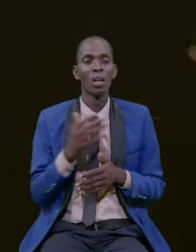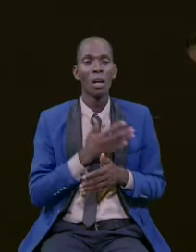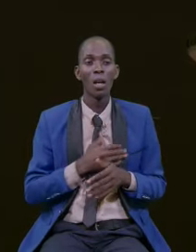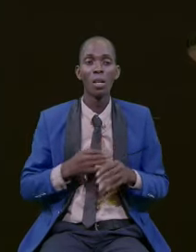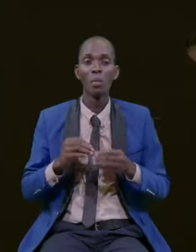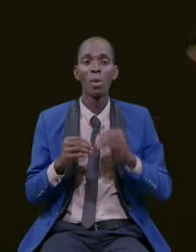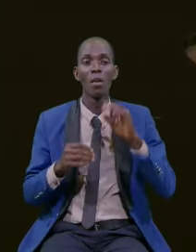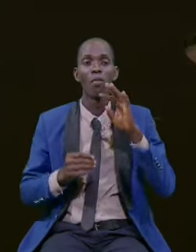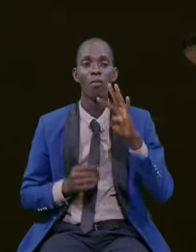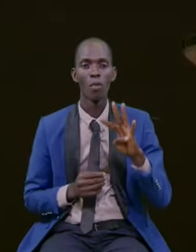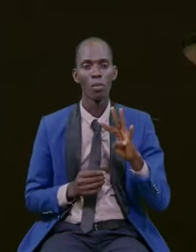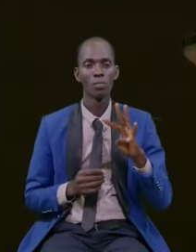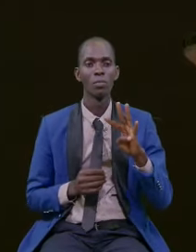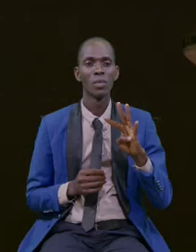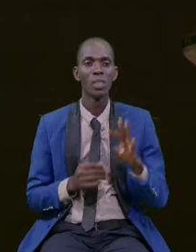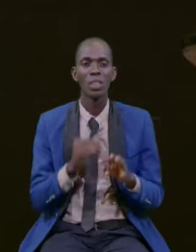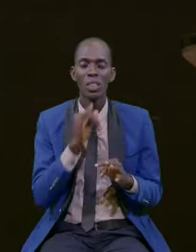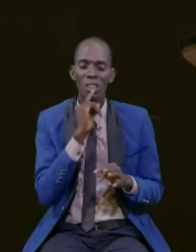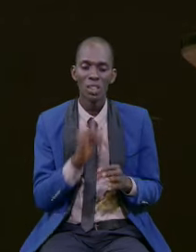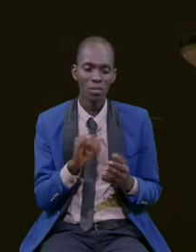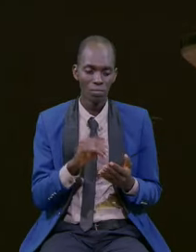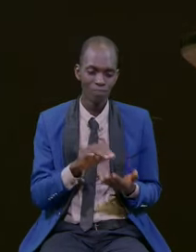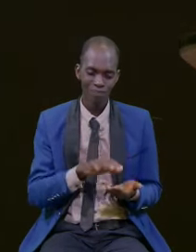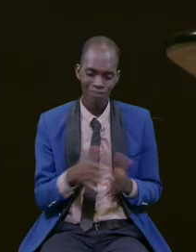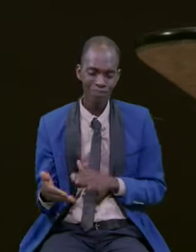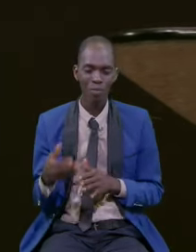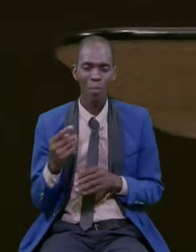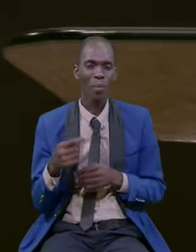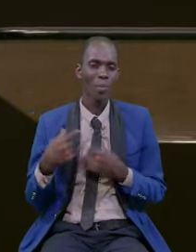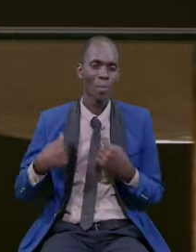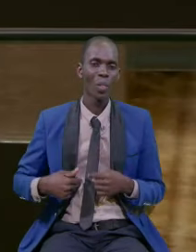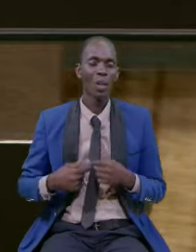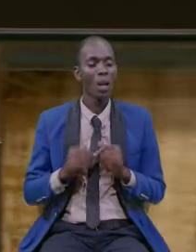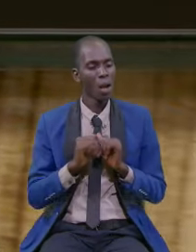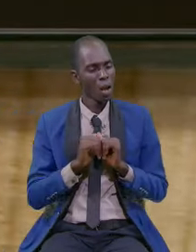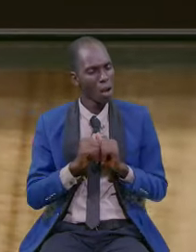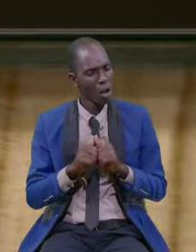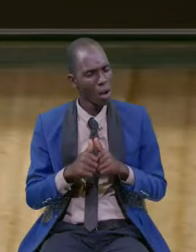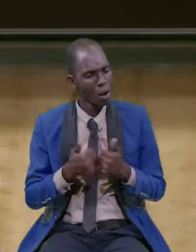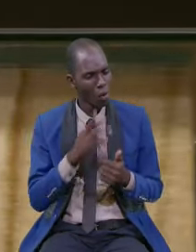deadened his conscience, deadened his heart. How are you, my friend?